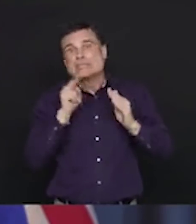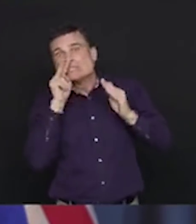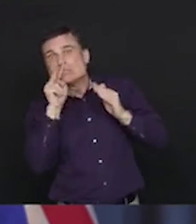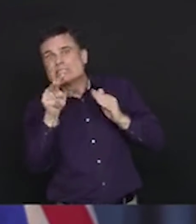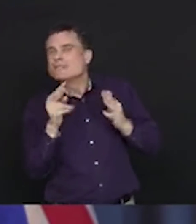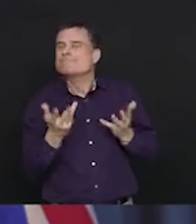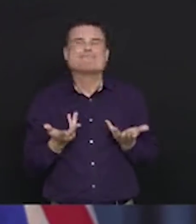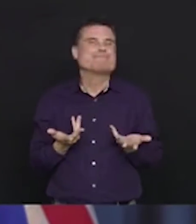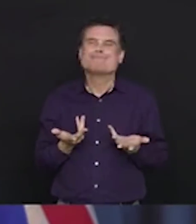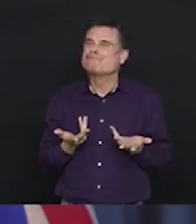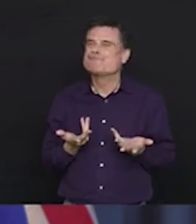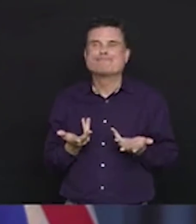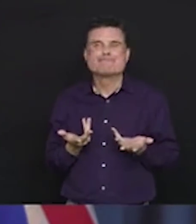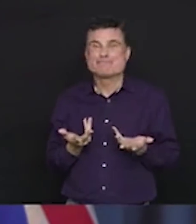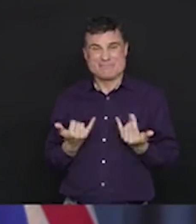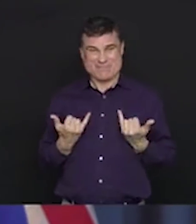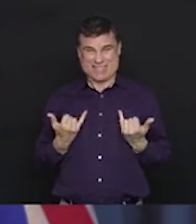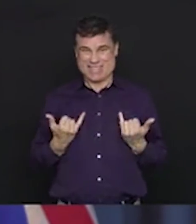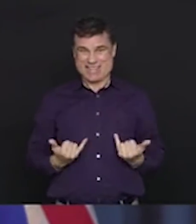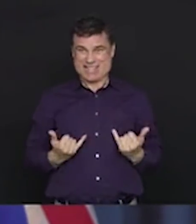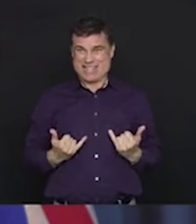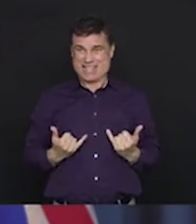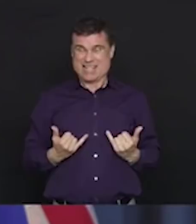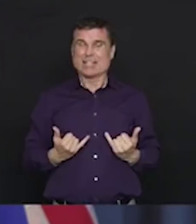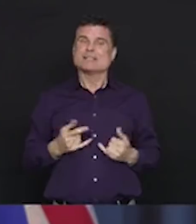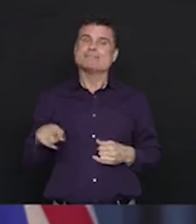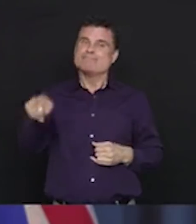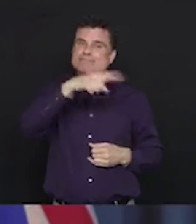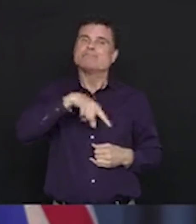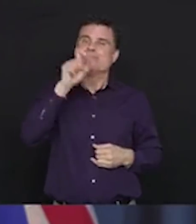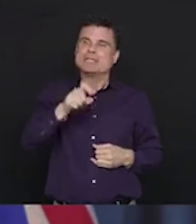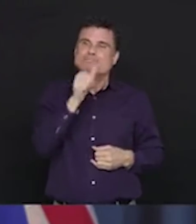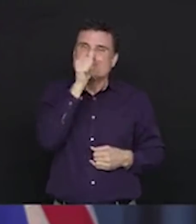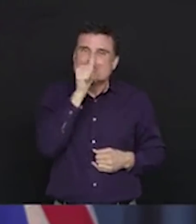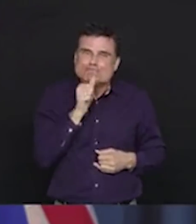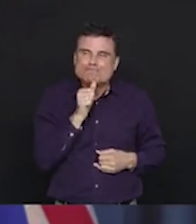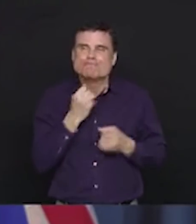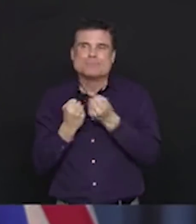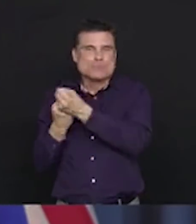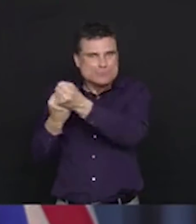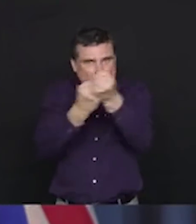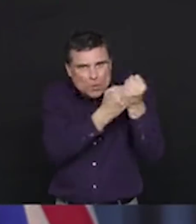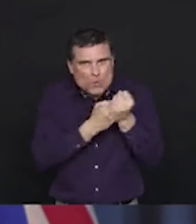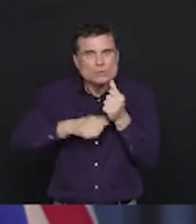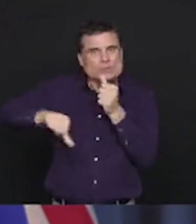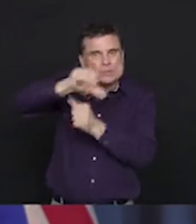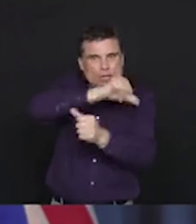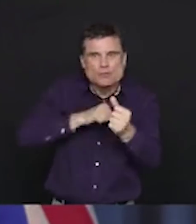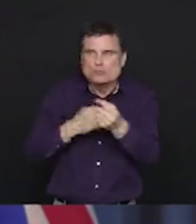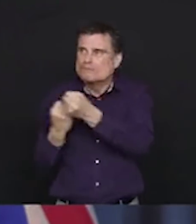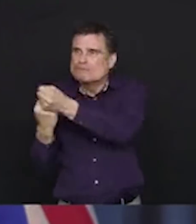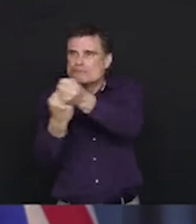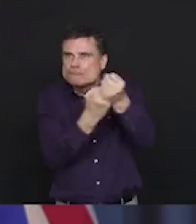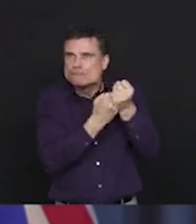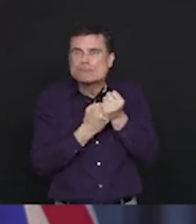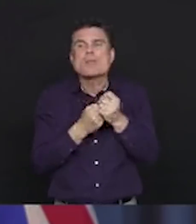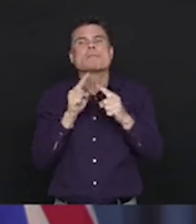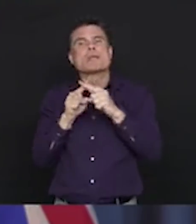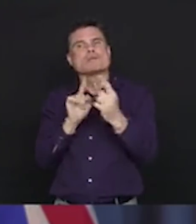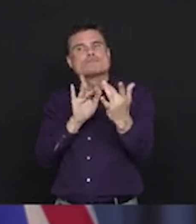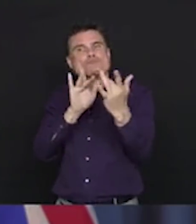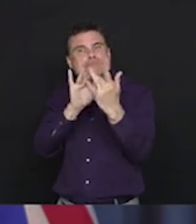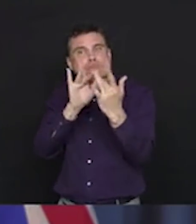being comfortable in how we can support each other virtually, how we can continue and maintain those social interactions